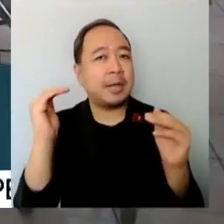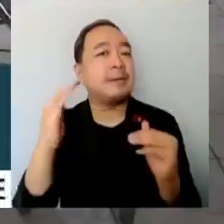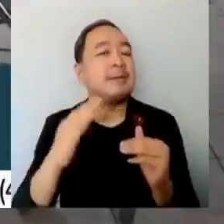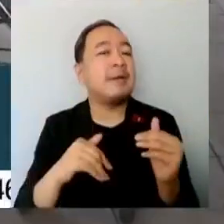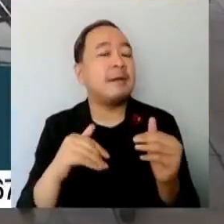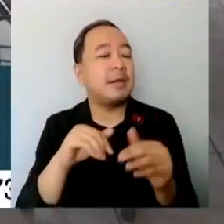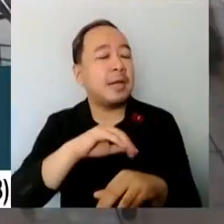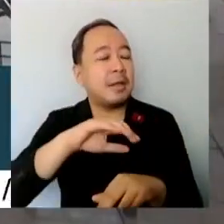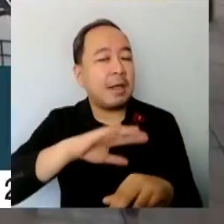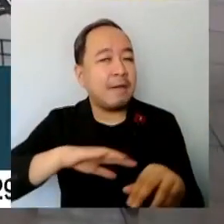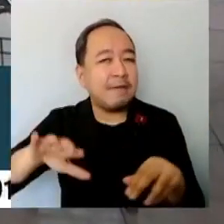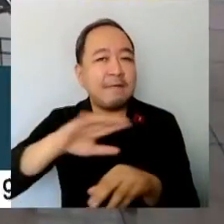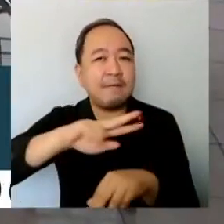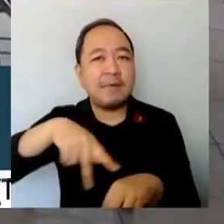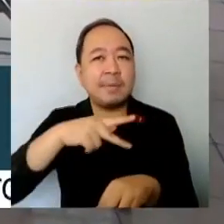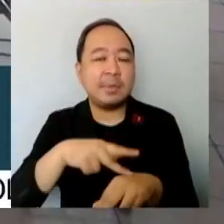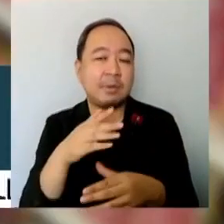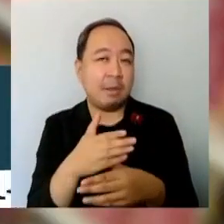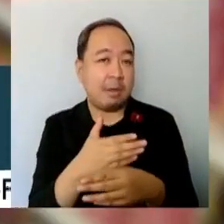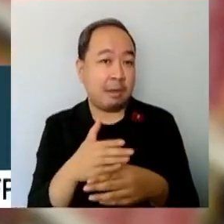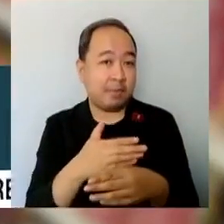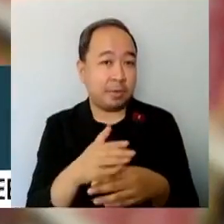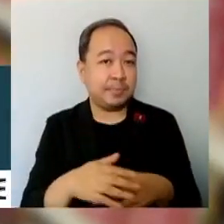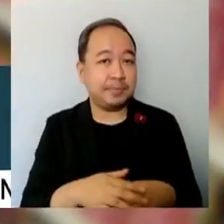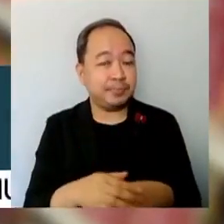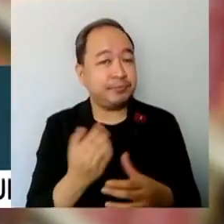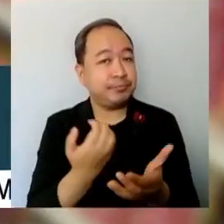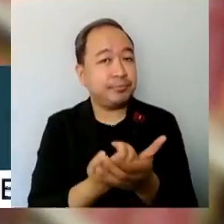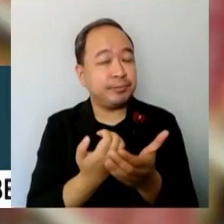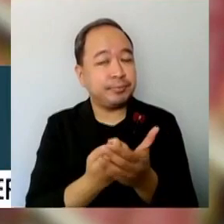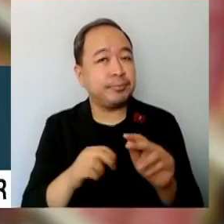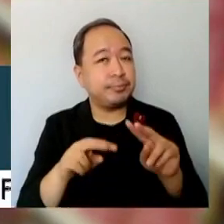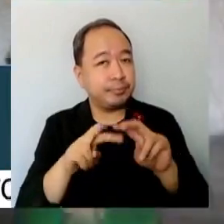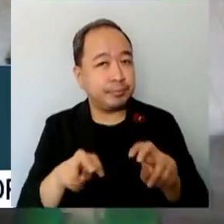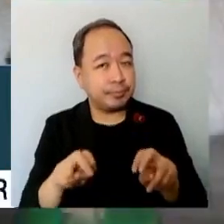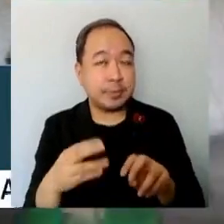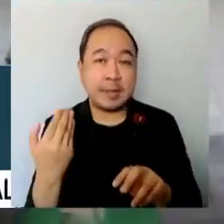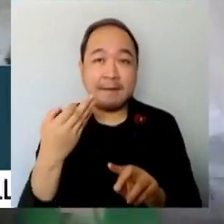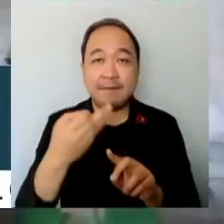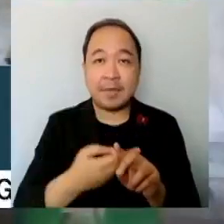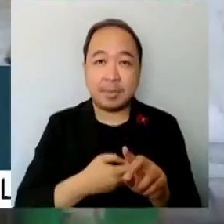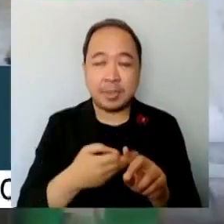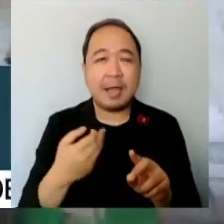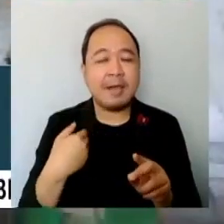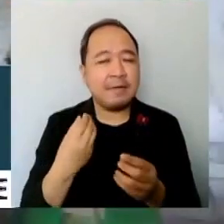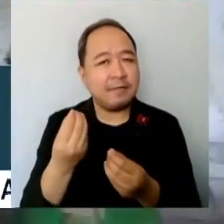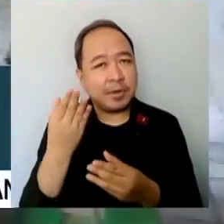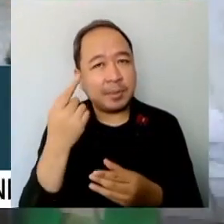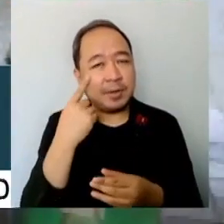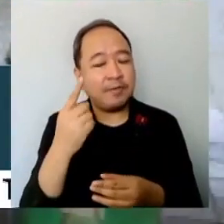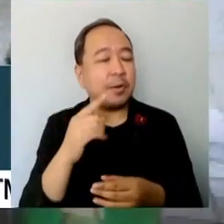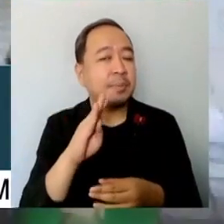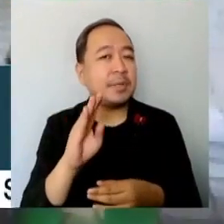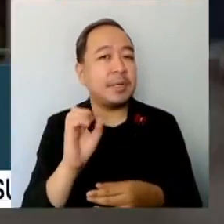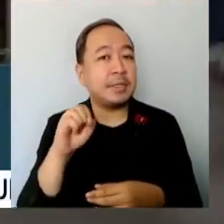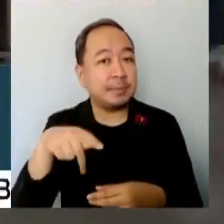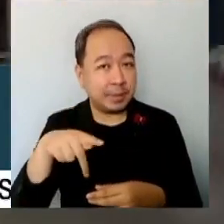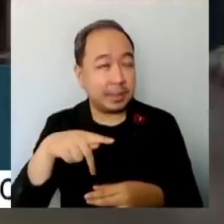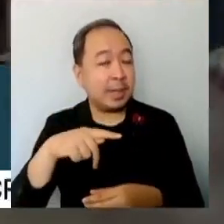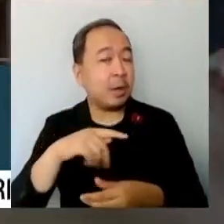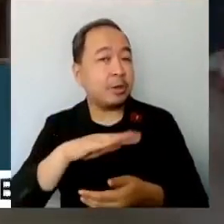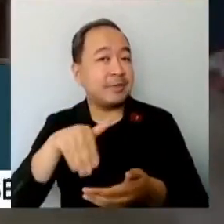headline inflation. Some economists are saying the February inflation data provides room for the Philippine Central Bank to ease up on monetary policy